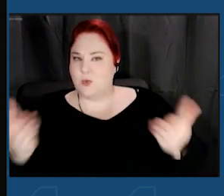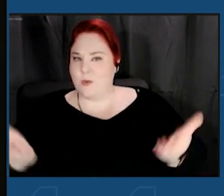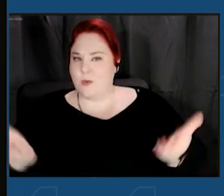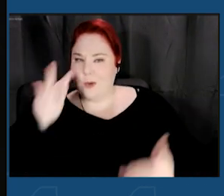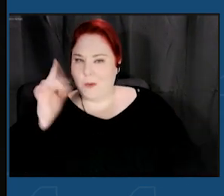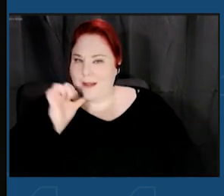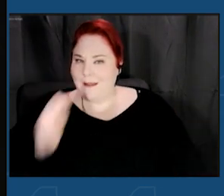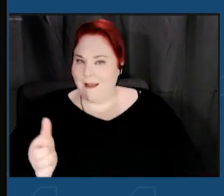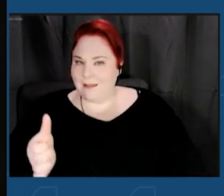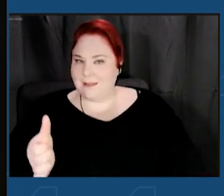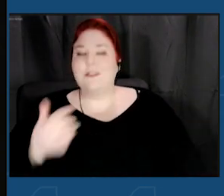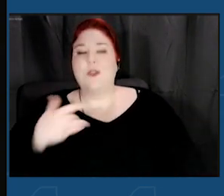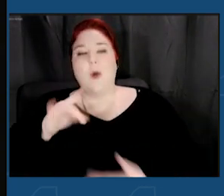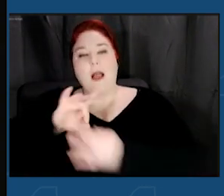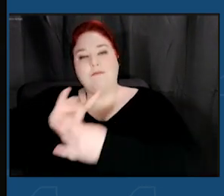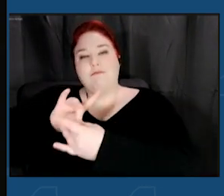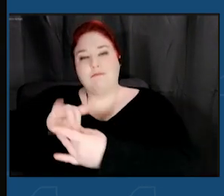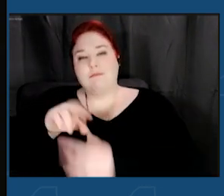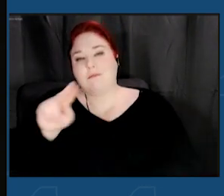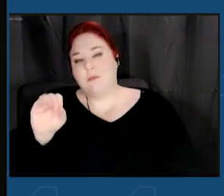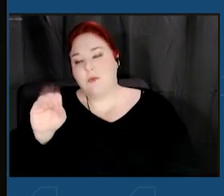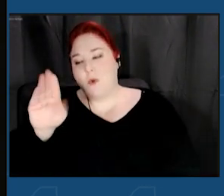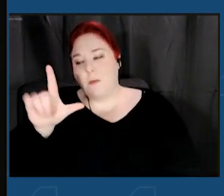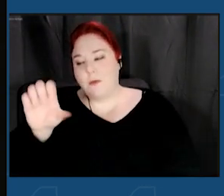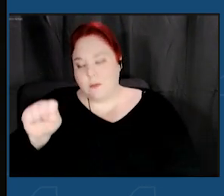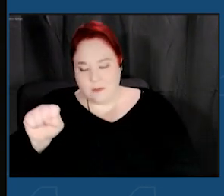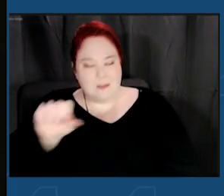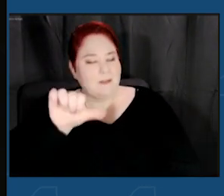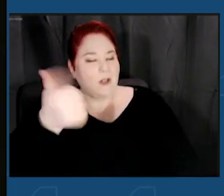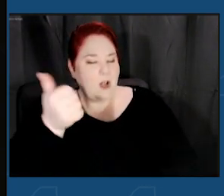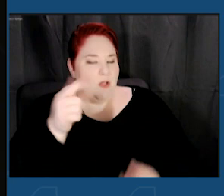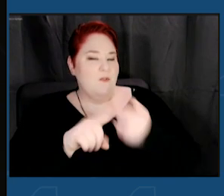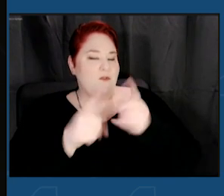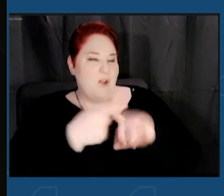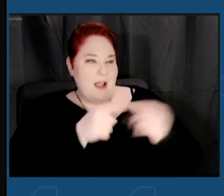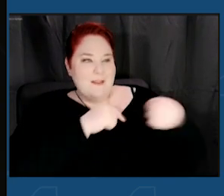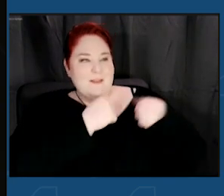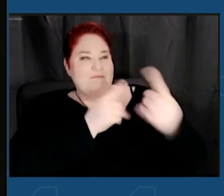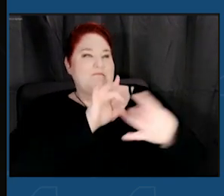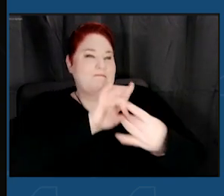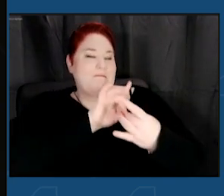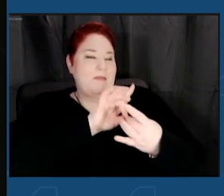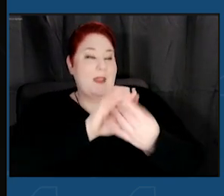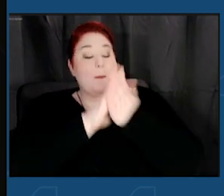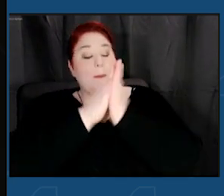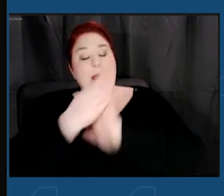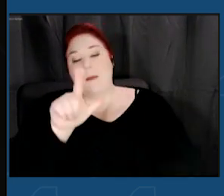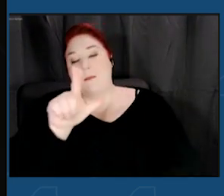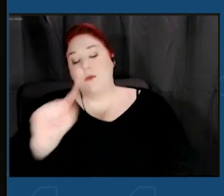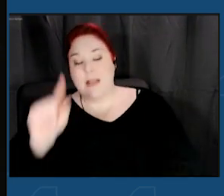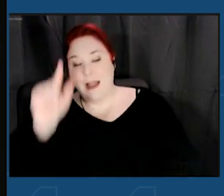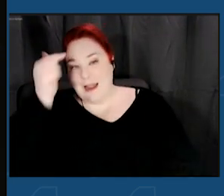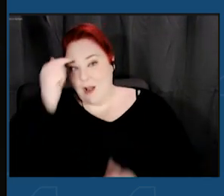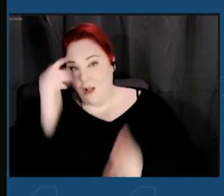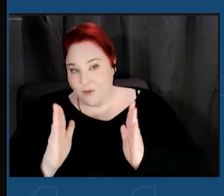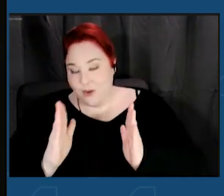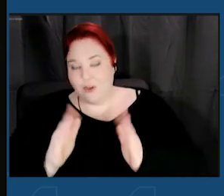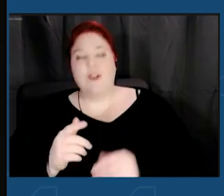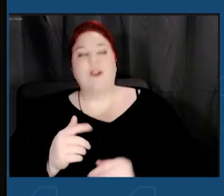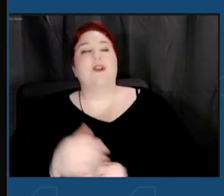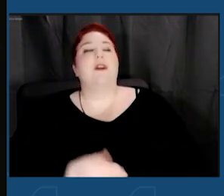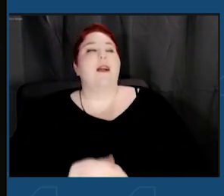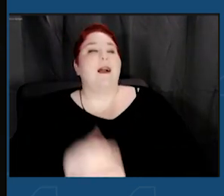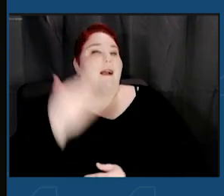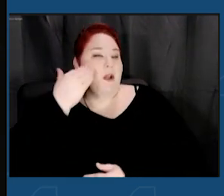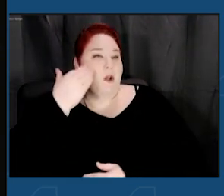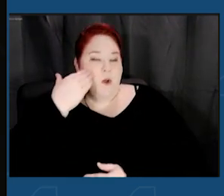in touch with the Nobles over the years, and other friends I developed. As I became lieutenant governor, I got to know growers on Long Island